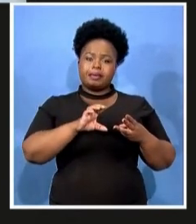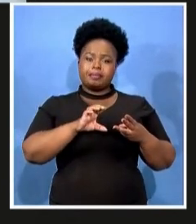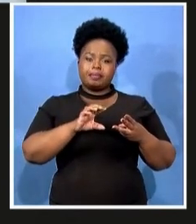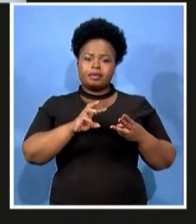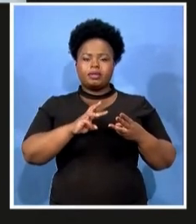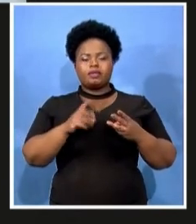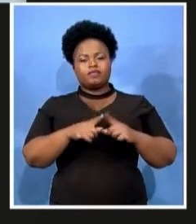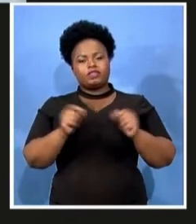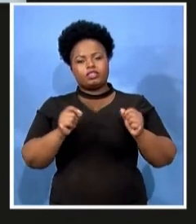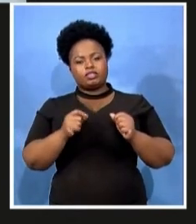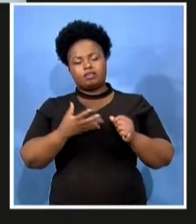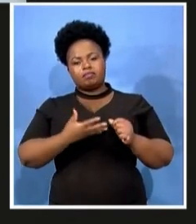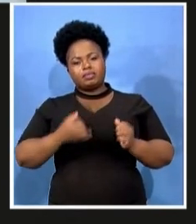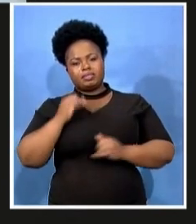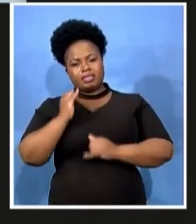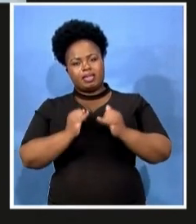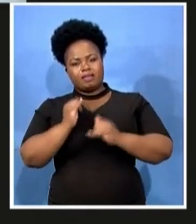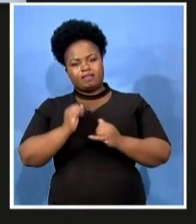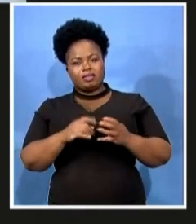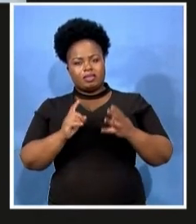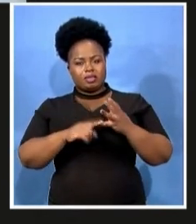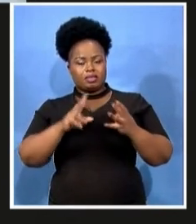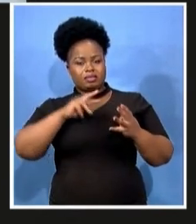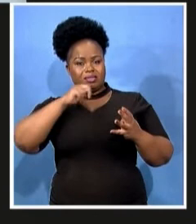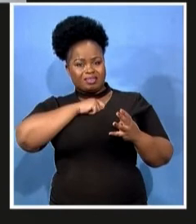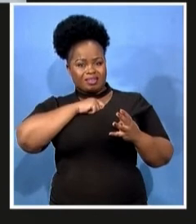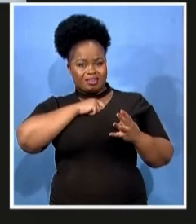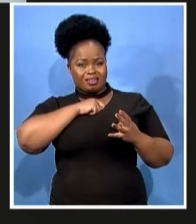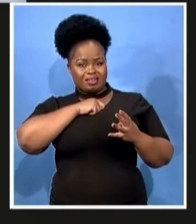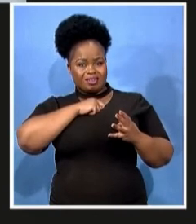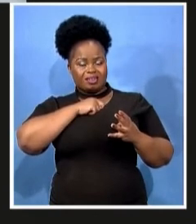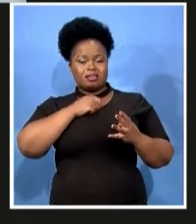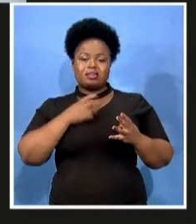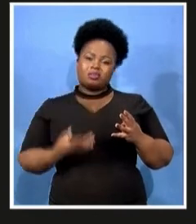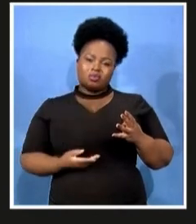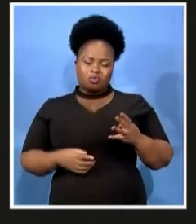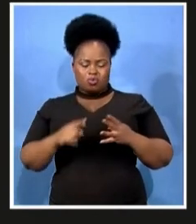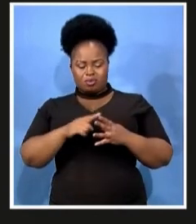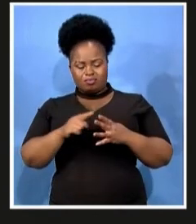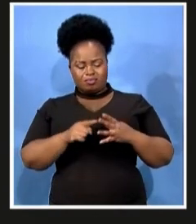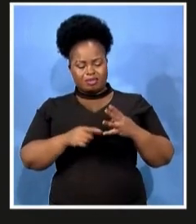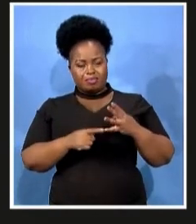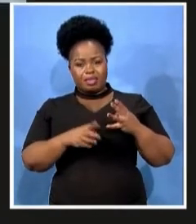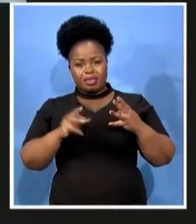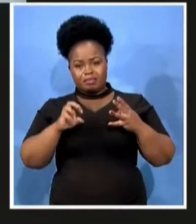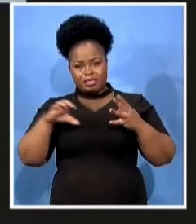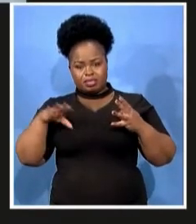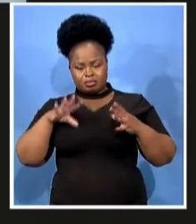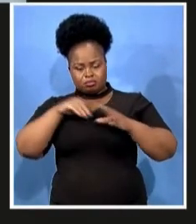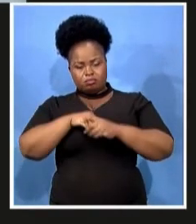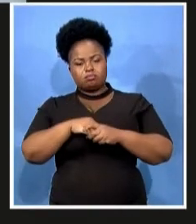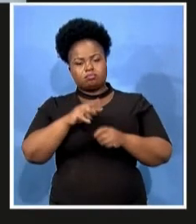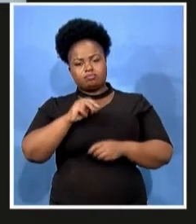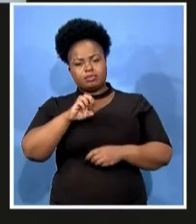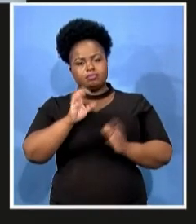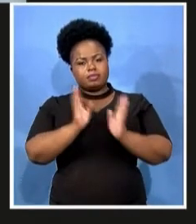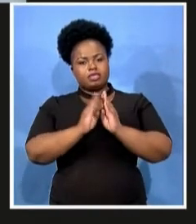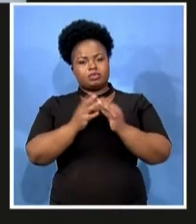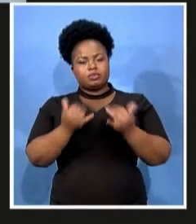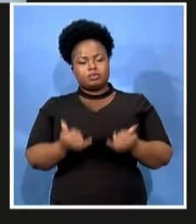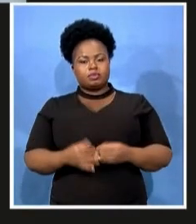and KwaZulu-Natal, those MECs are part of the meeting today. May I then get